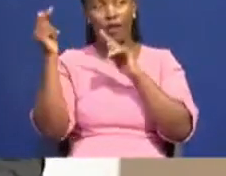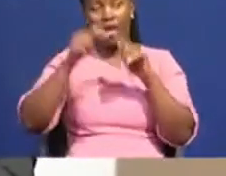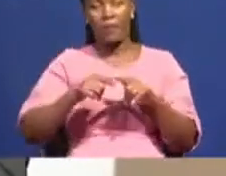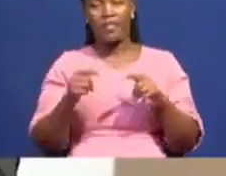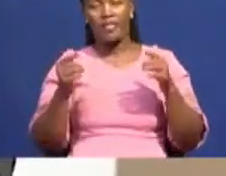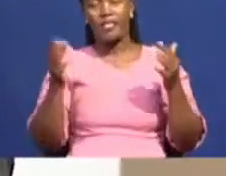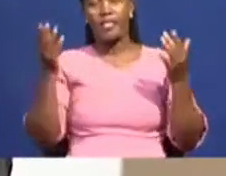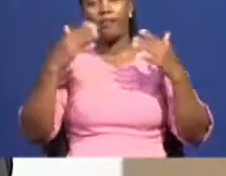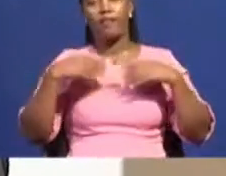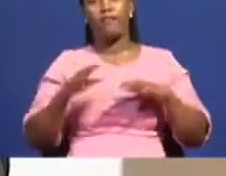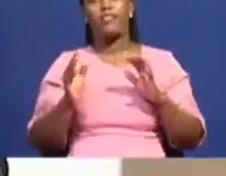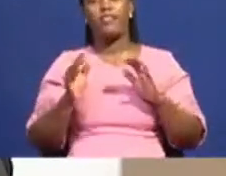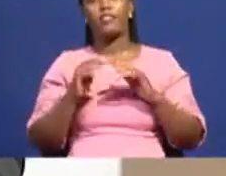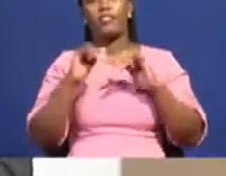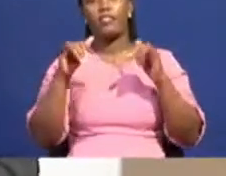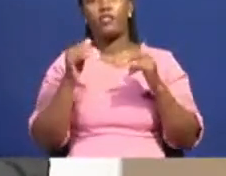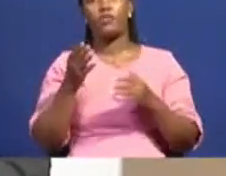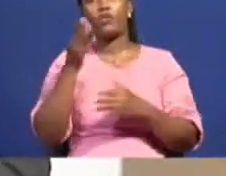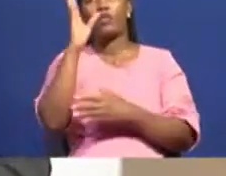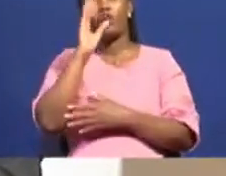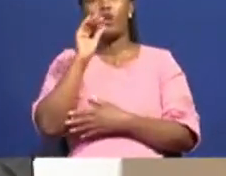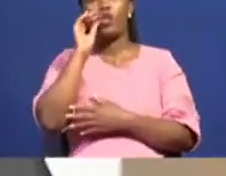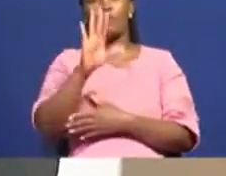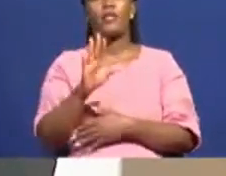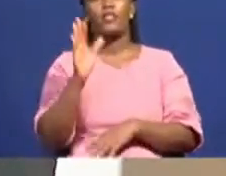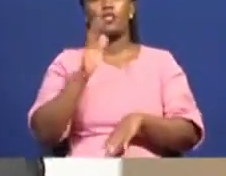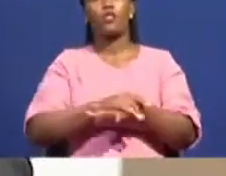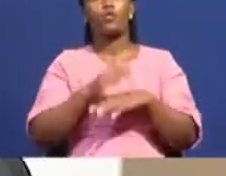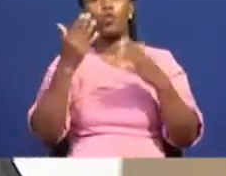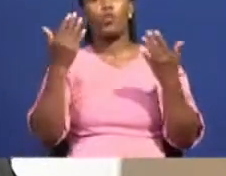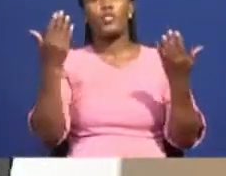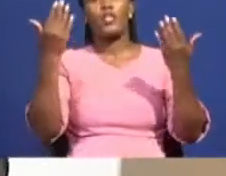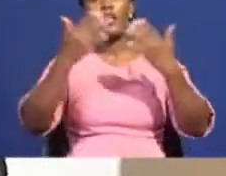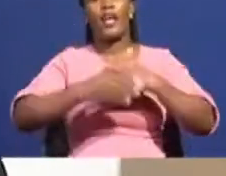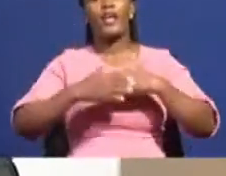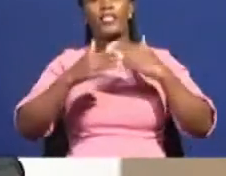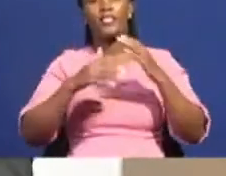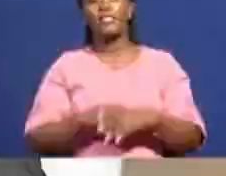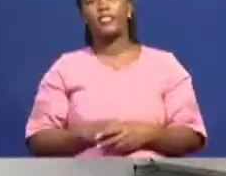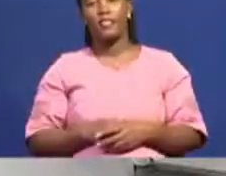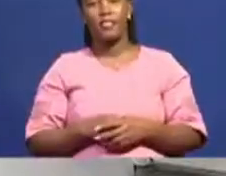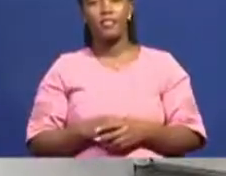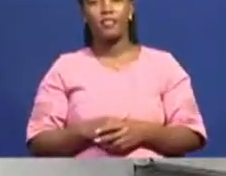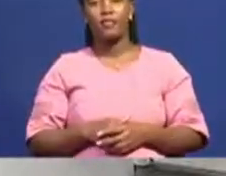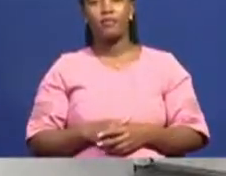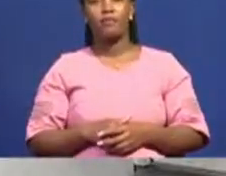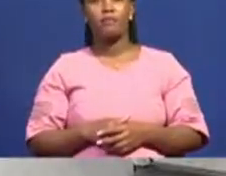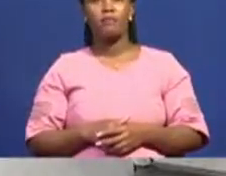on Prime Edition this Wednesday. God bless you. Have a good night and see you around. Thank you.